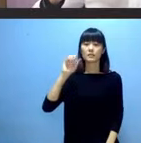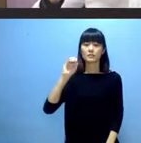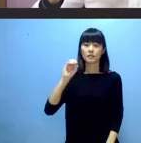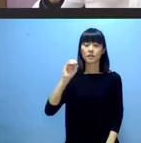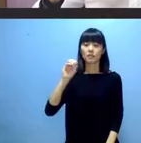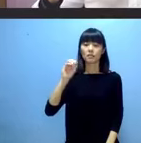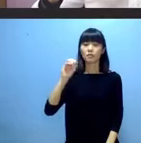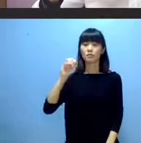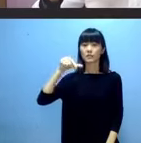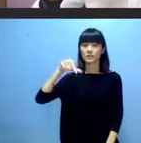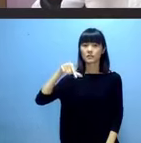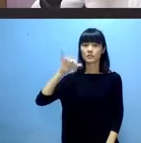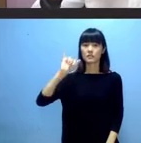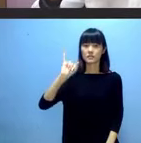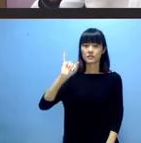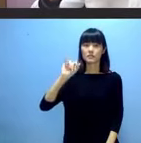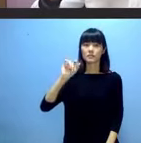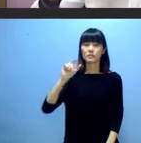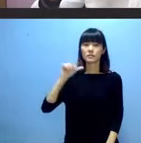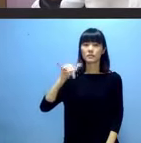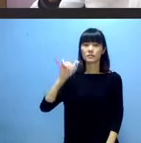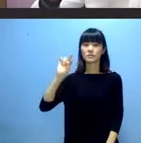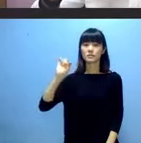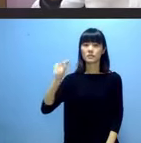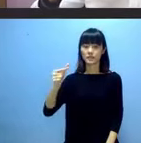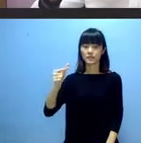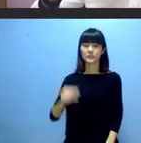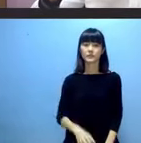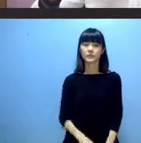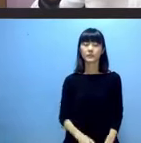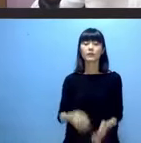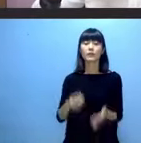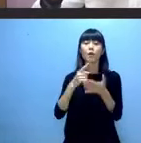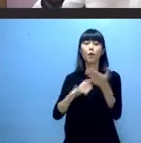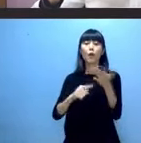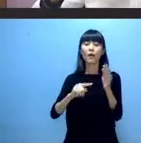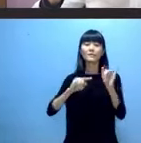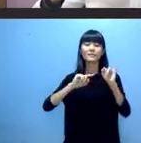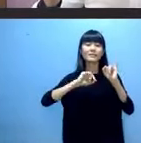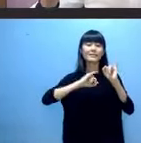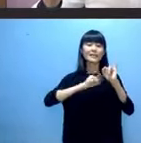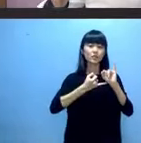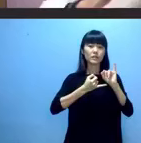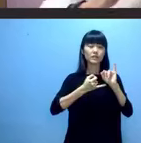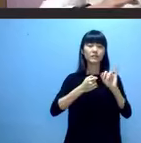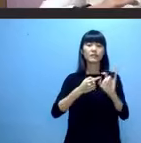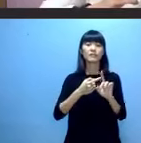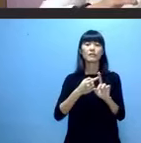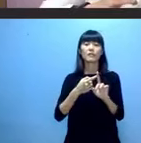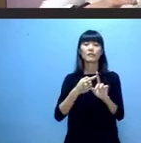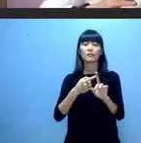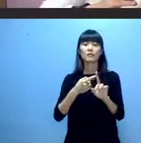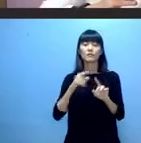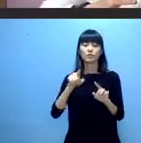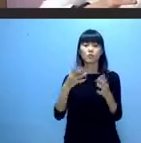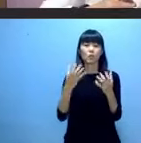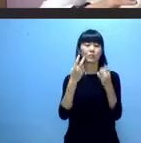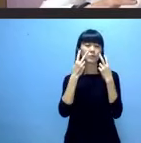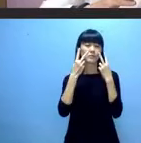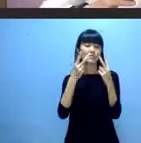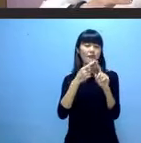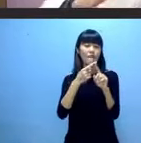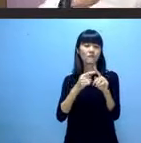broader question. What kind of initiatives do you hope to see from public policies towards the growth of